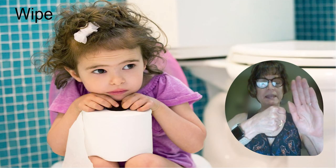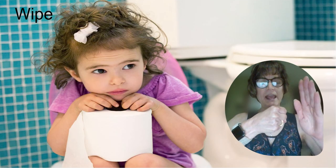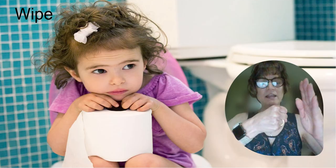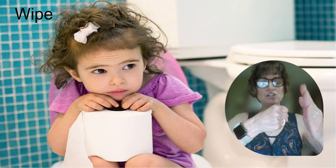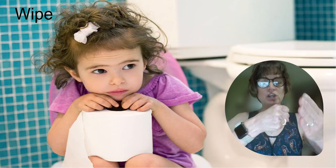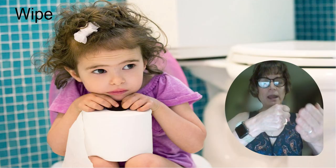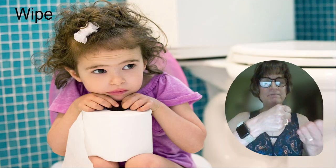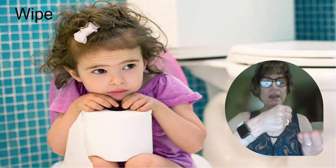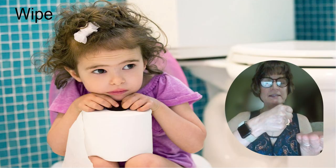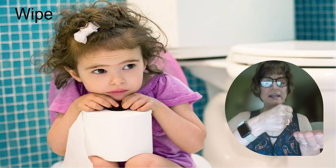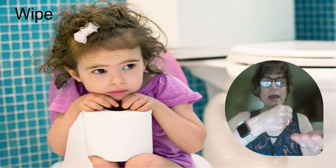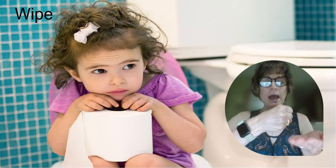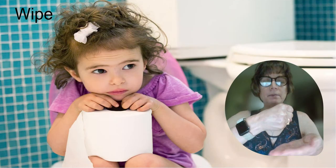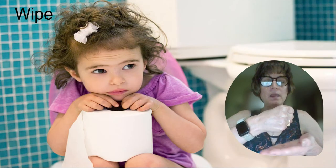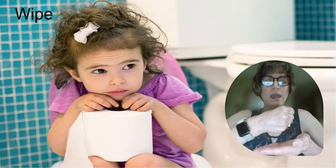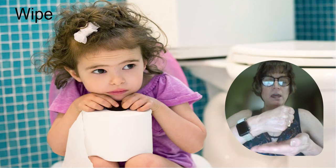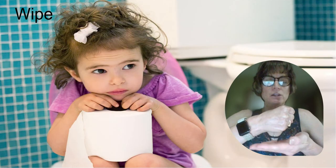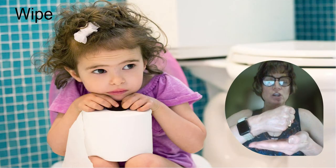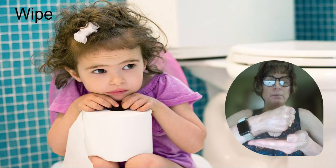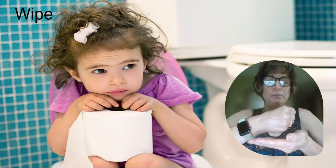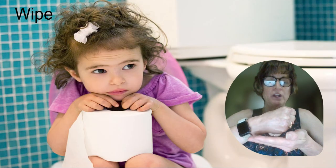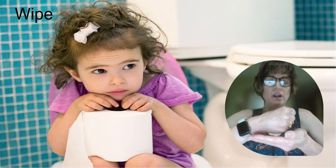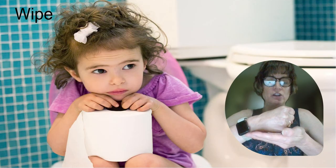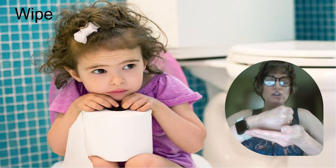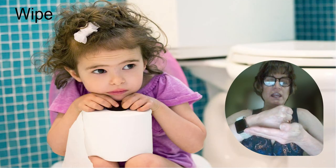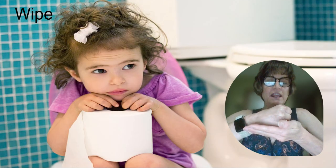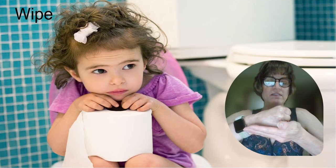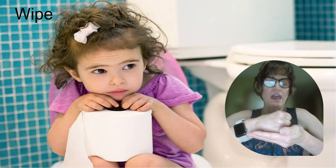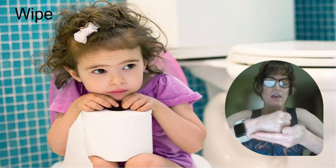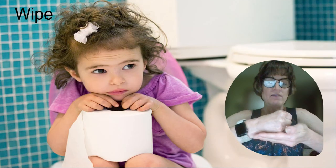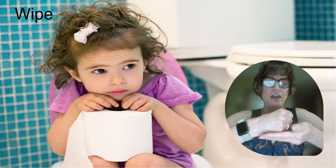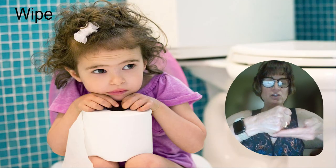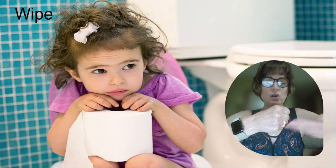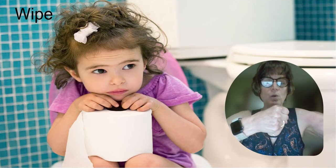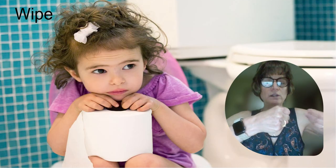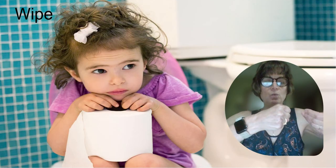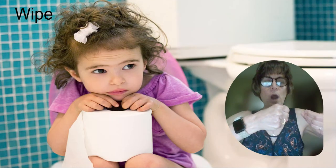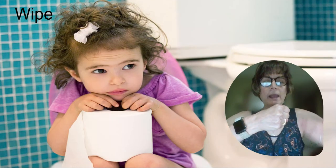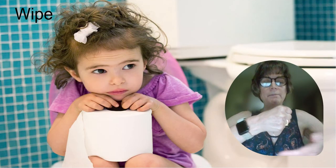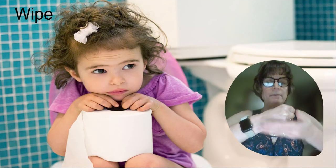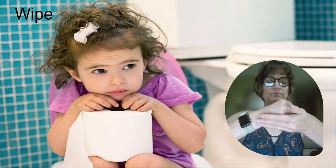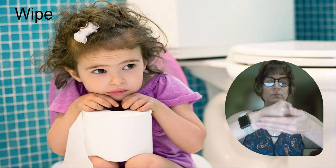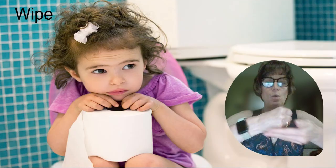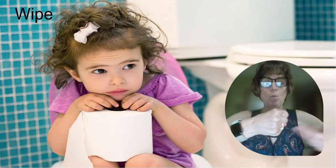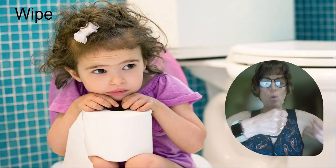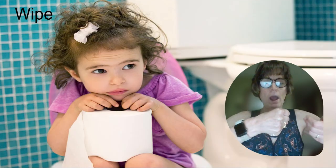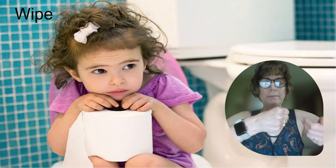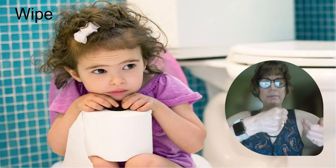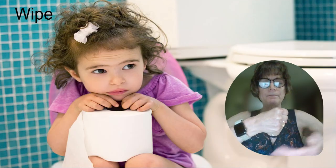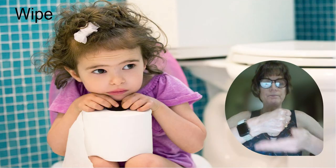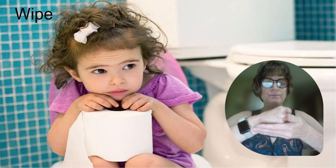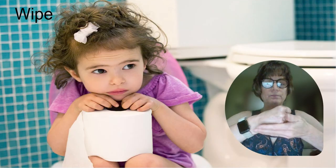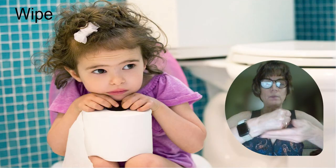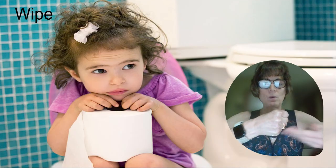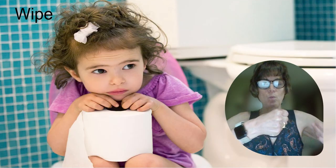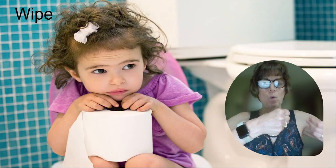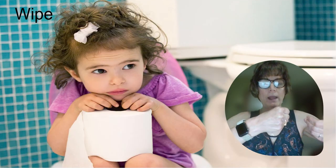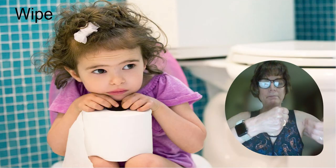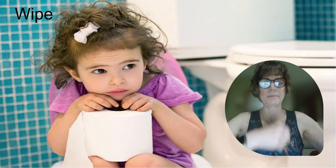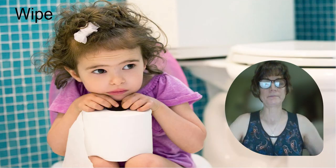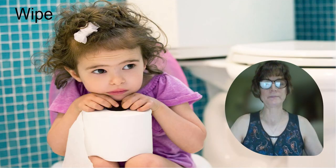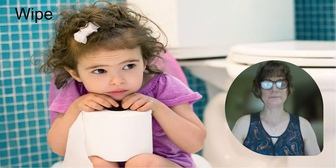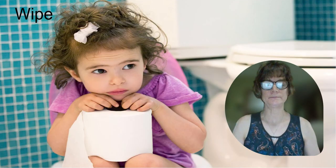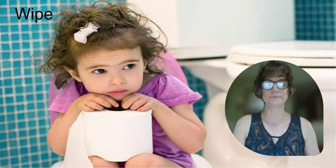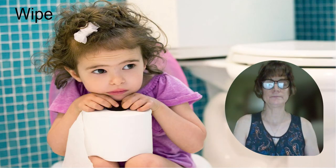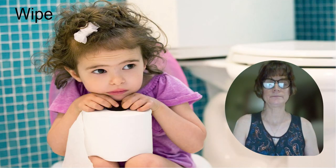have a B hand shape facing up. And you're going to put it underneath. And then you're going to wipe. Wipe.